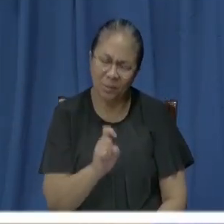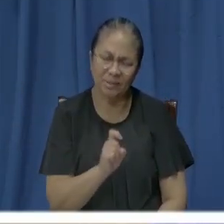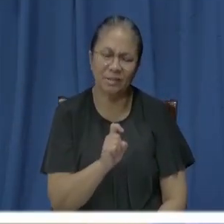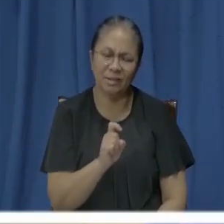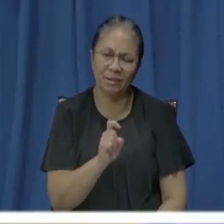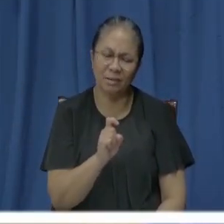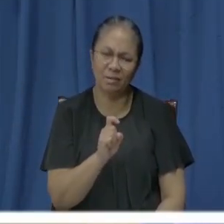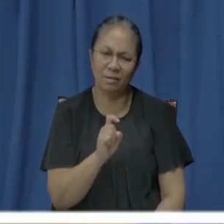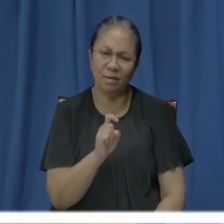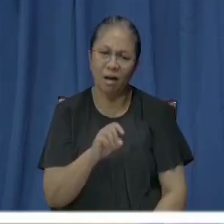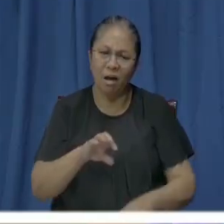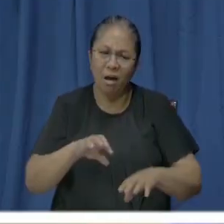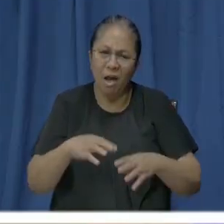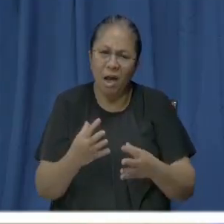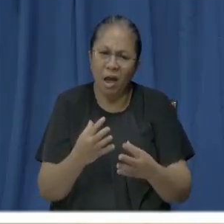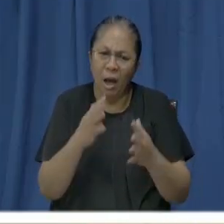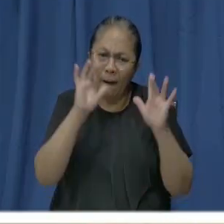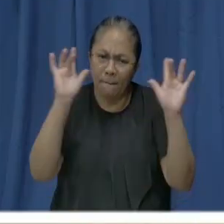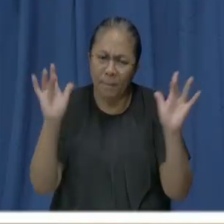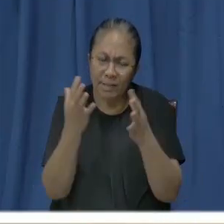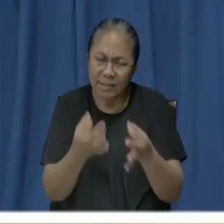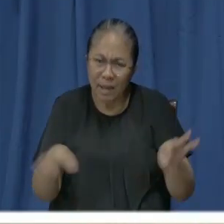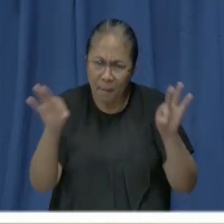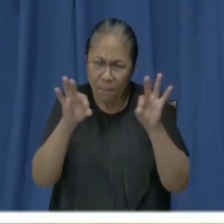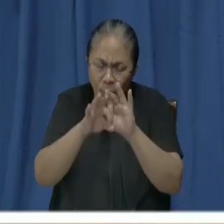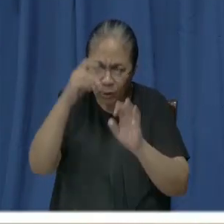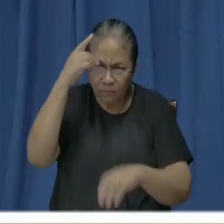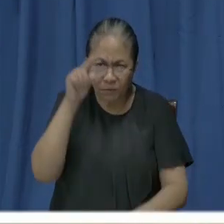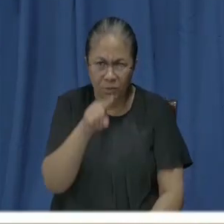how important is mercy?